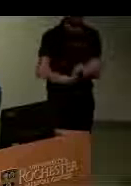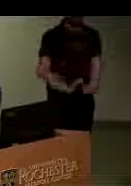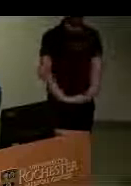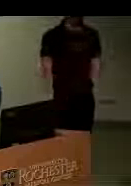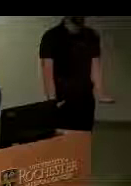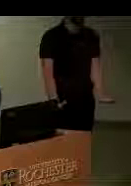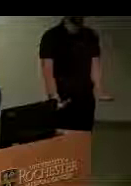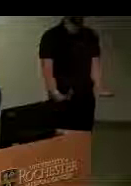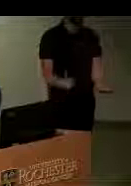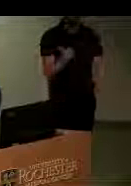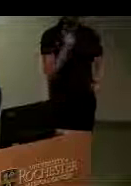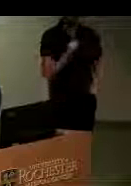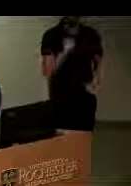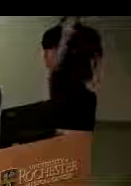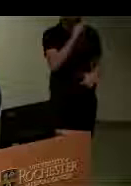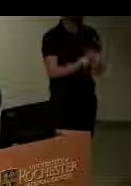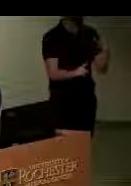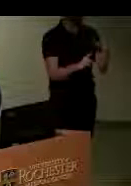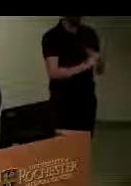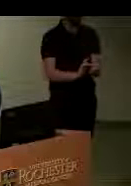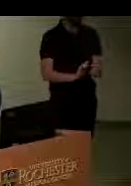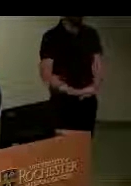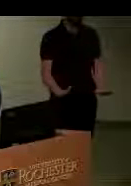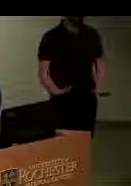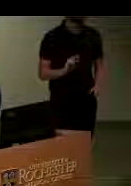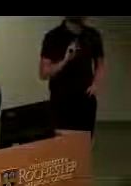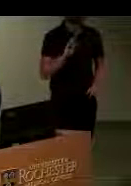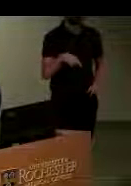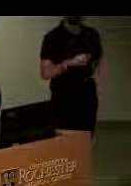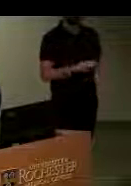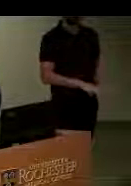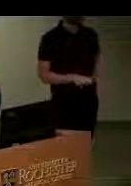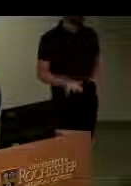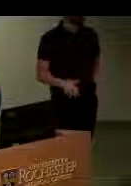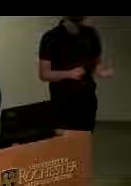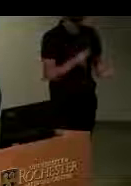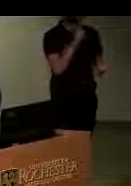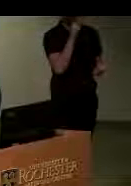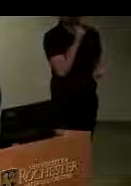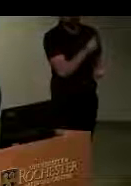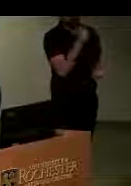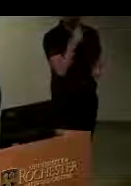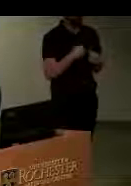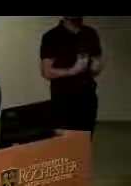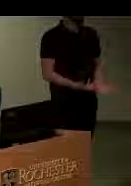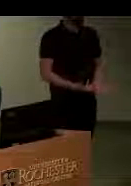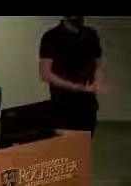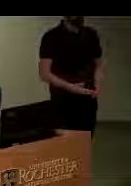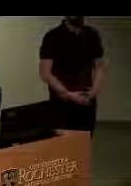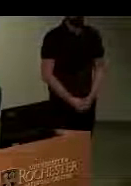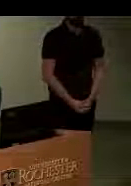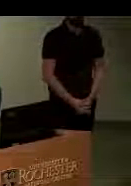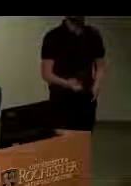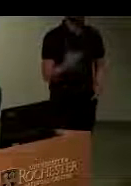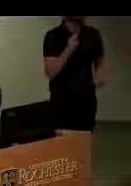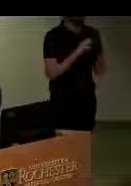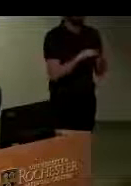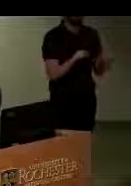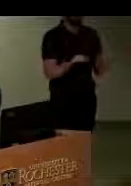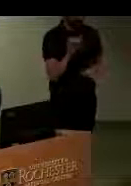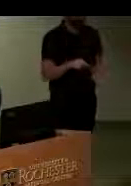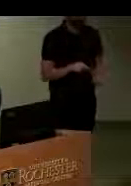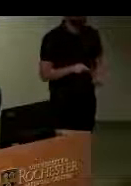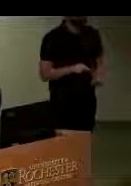or anything about why they're there medically. Just talk about who they are and who you are. And he said, you do